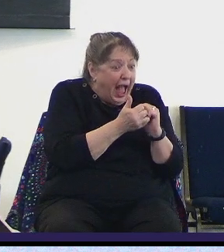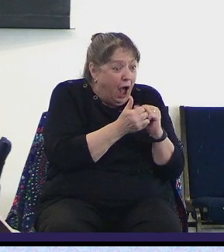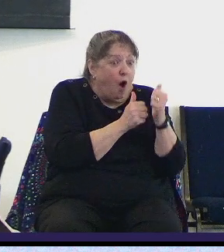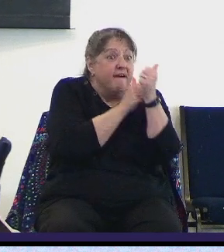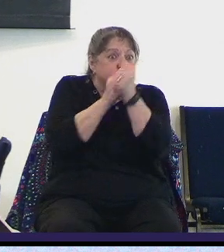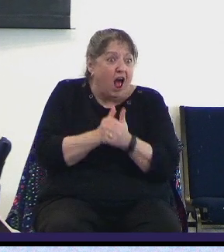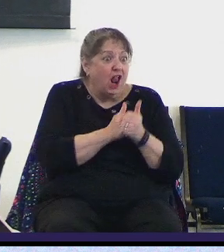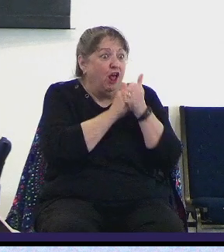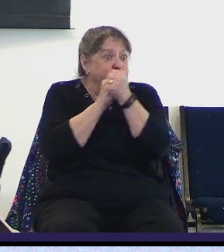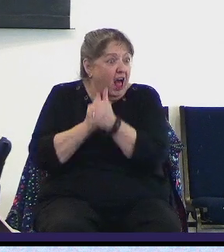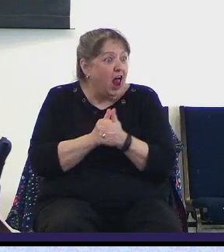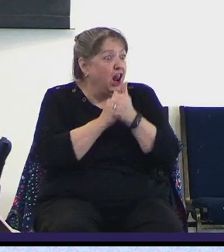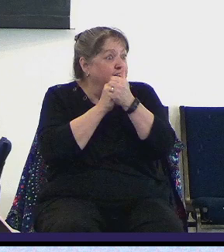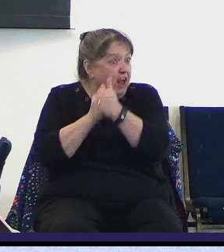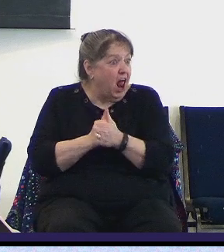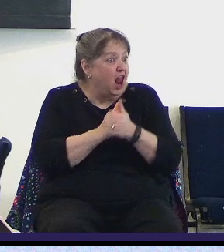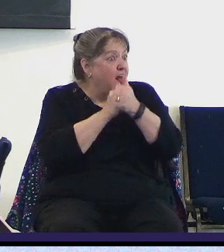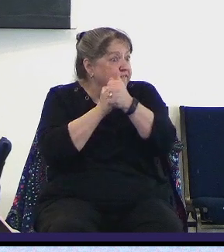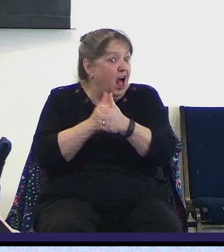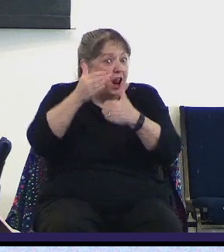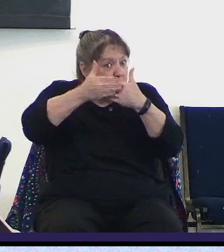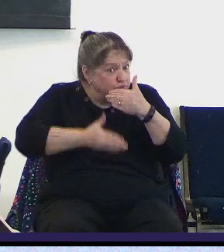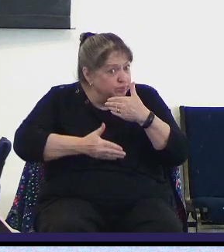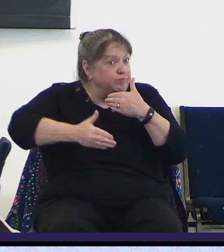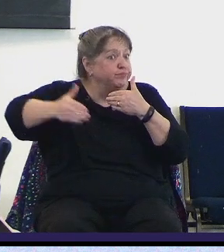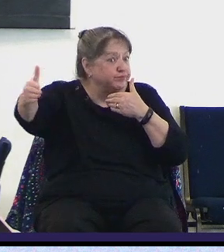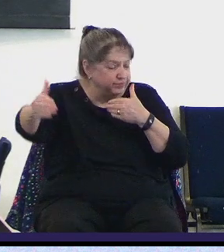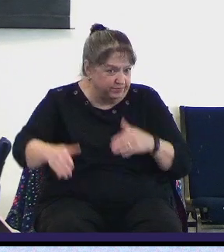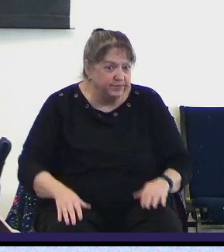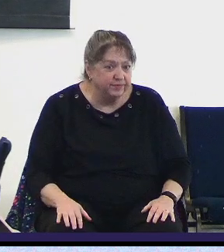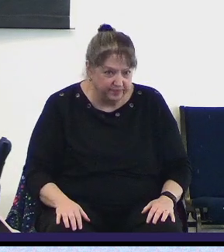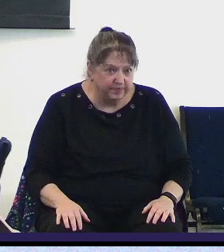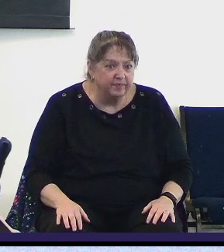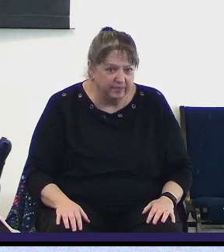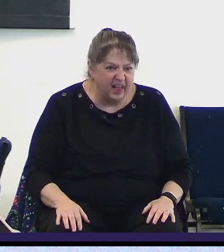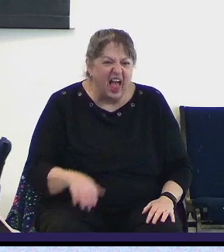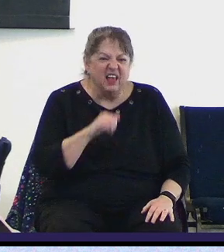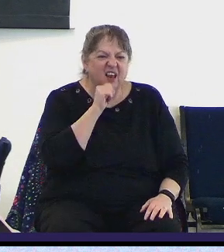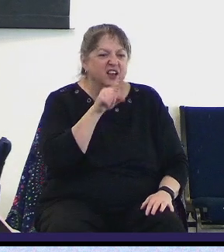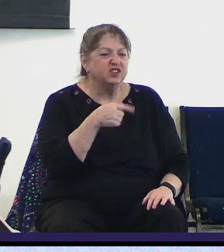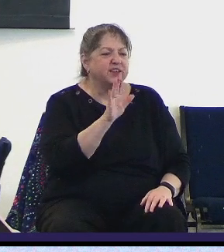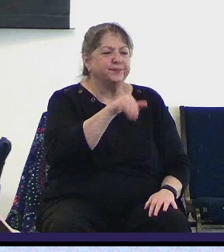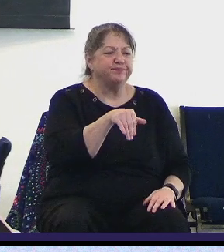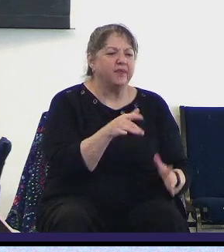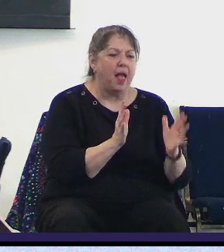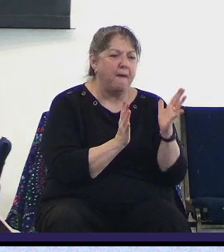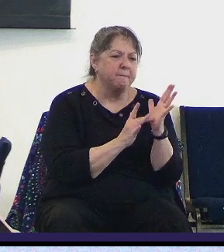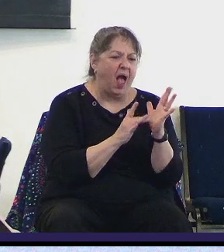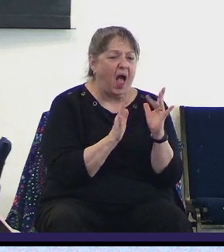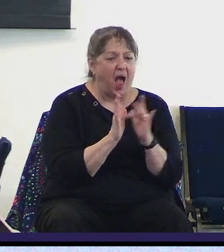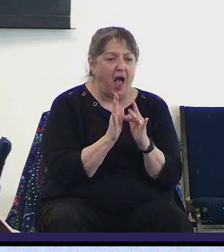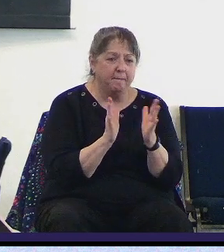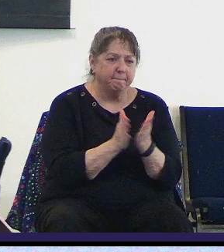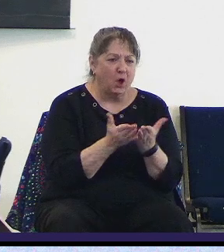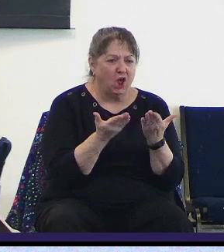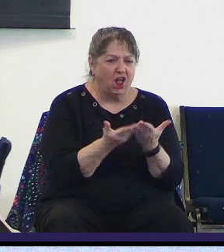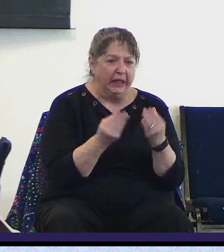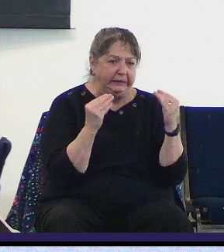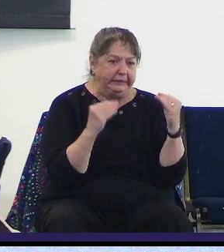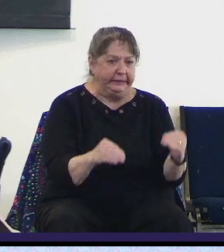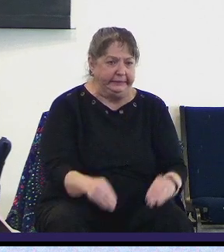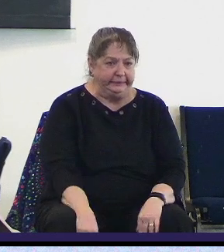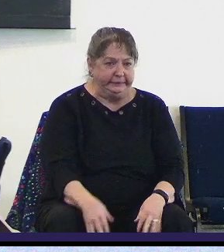so we're not just teaching them God's word. We're not just giving them biblical